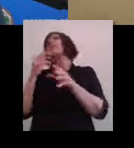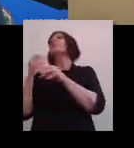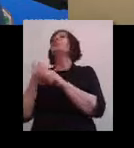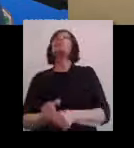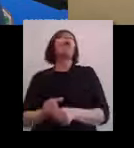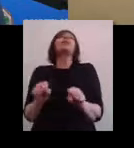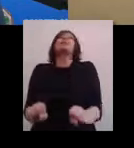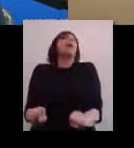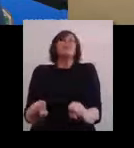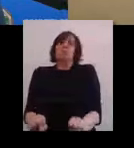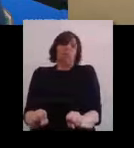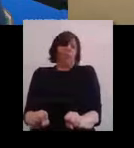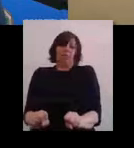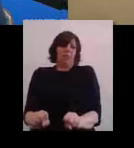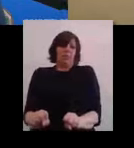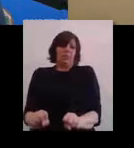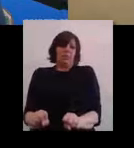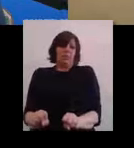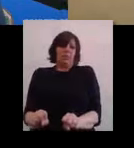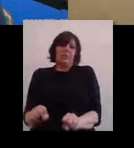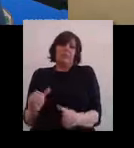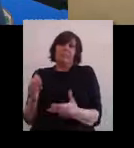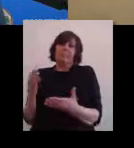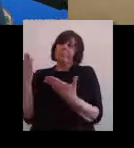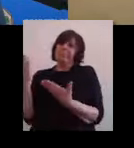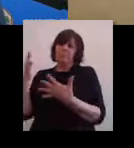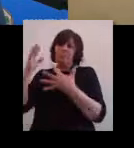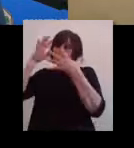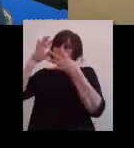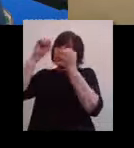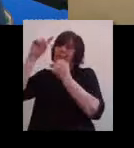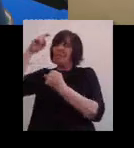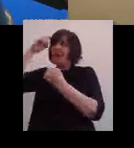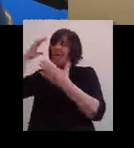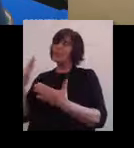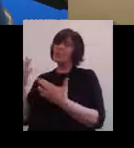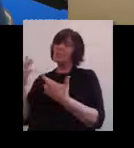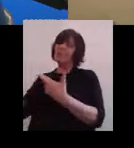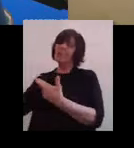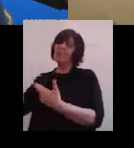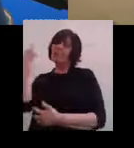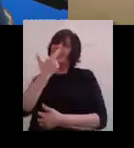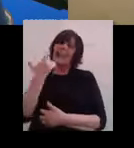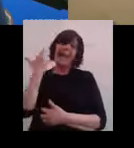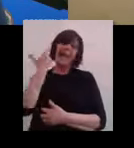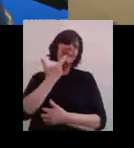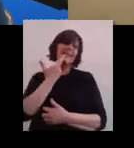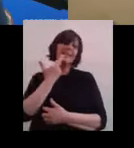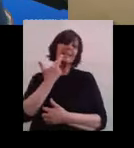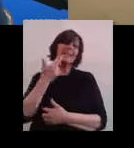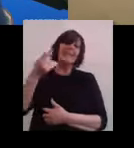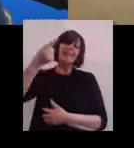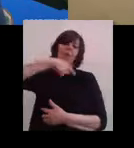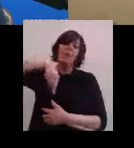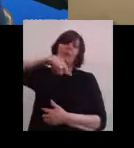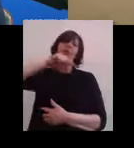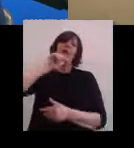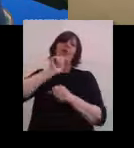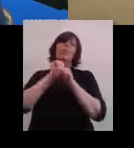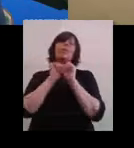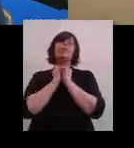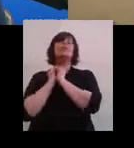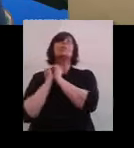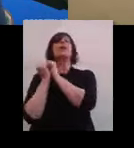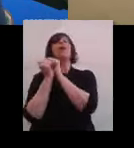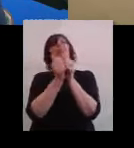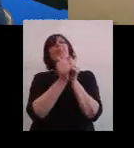hoping the president and the governor can just realize that we are all working together We don't always have to agree, but